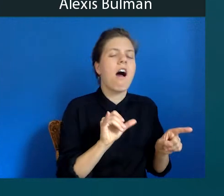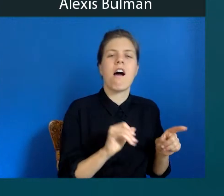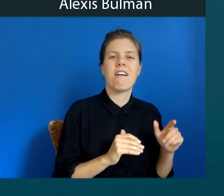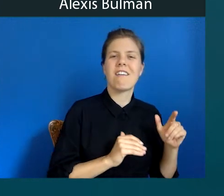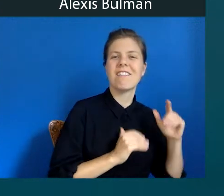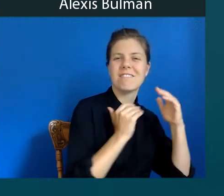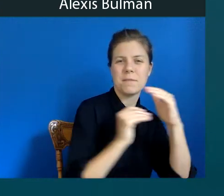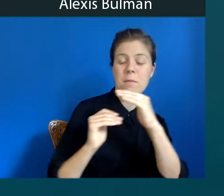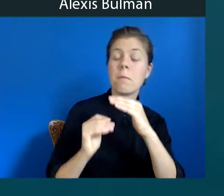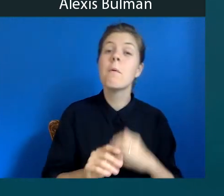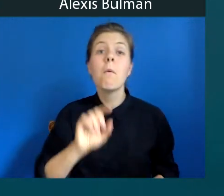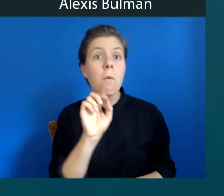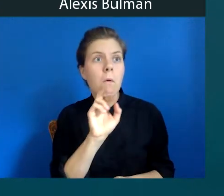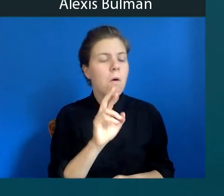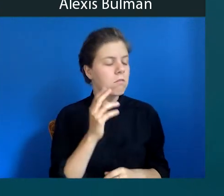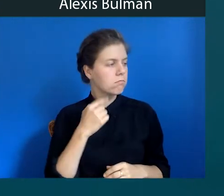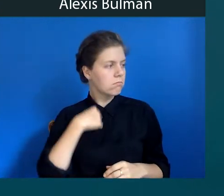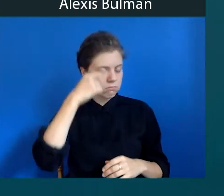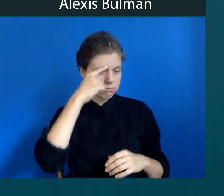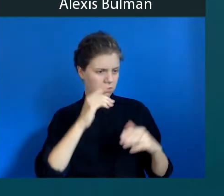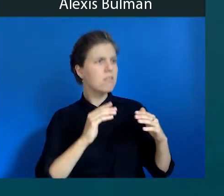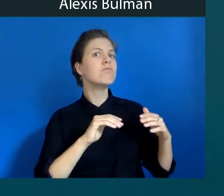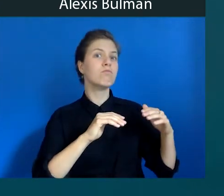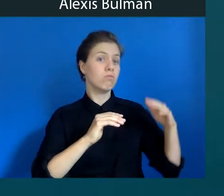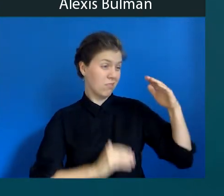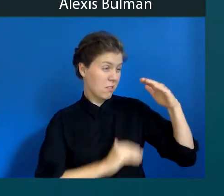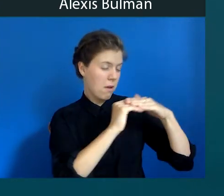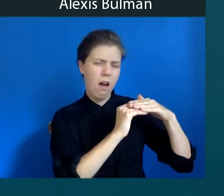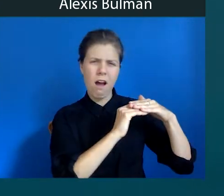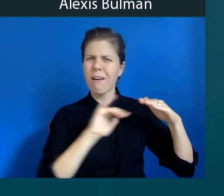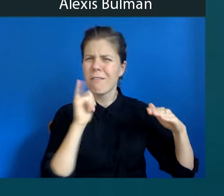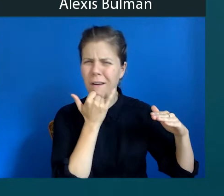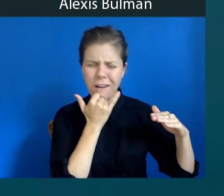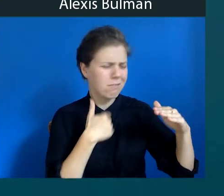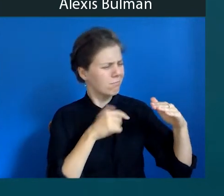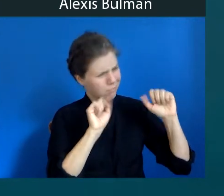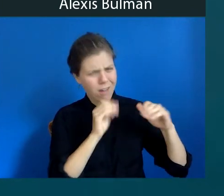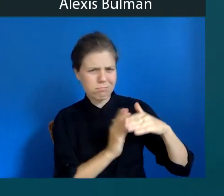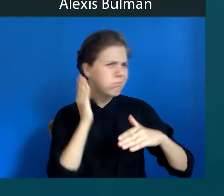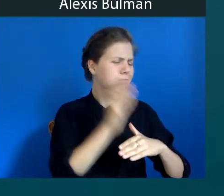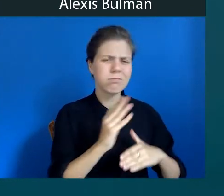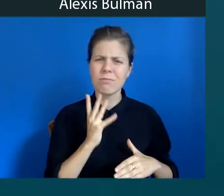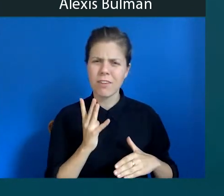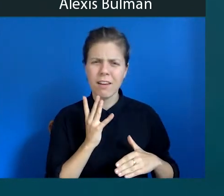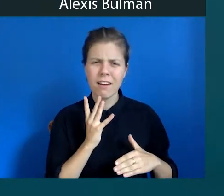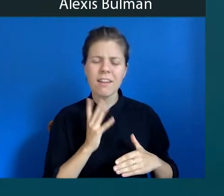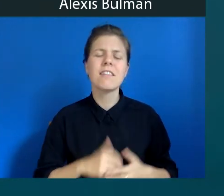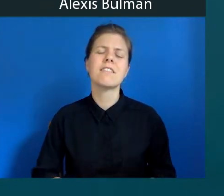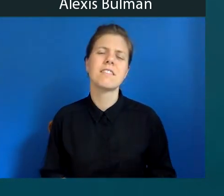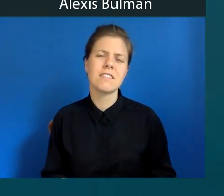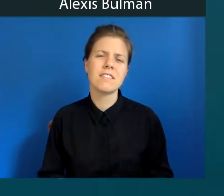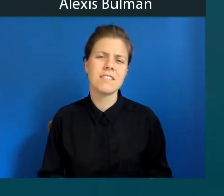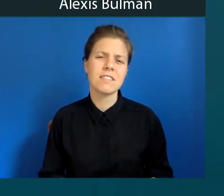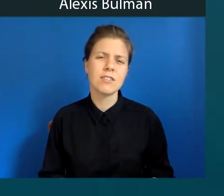about breaking through limitations that I thought were my limitations, and it turns out I can surpass them. And so